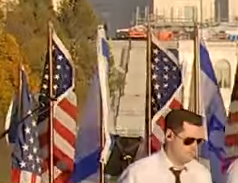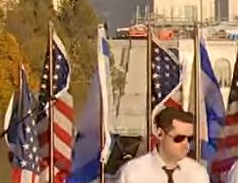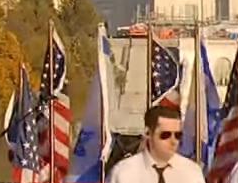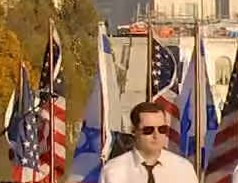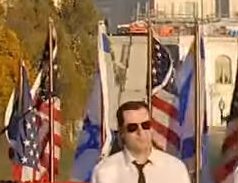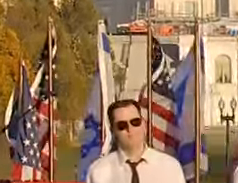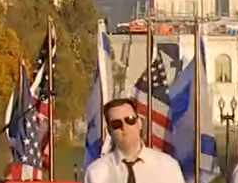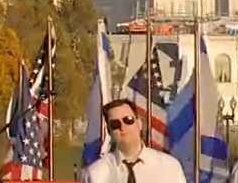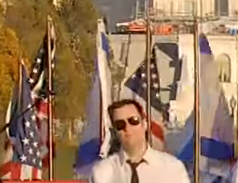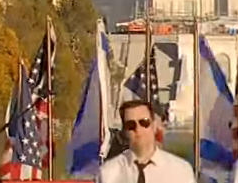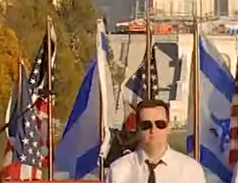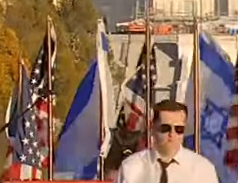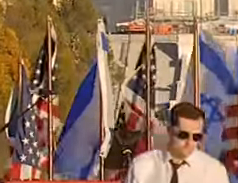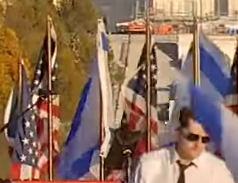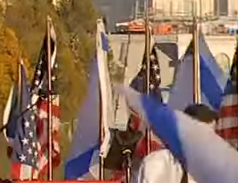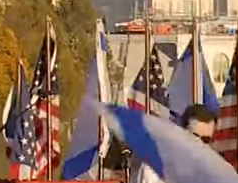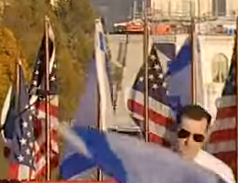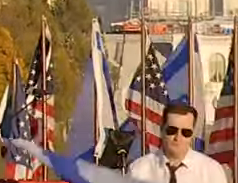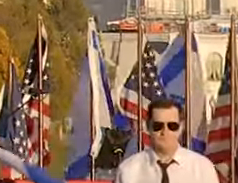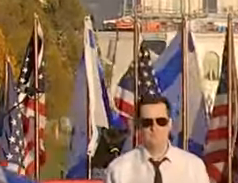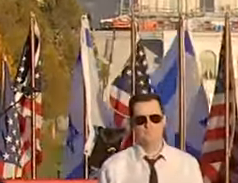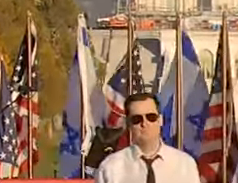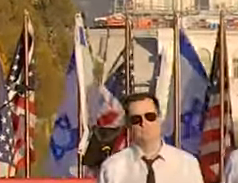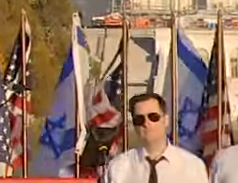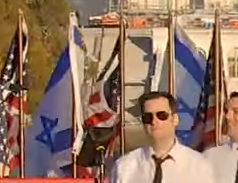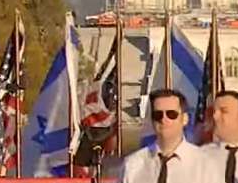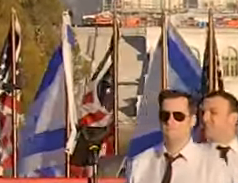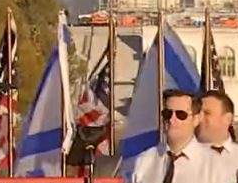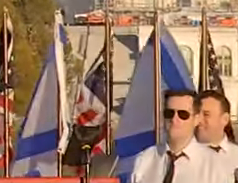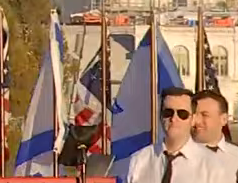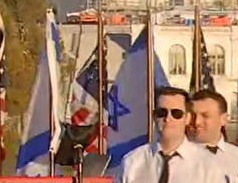God bless America.